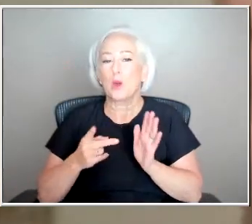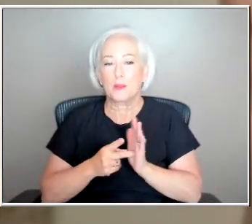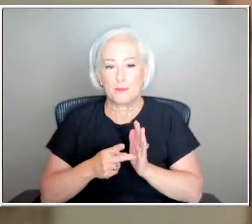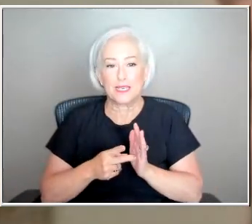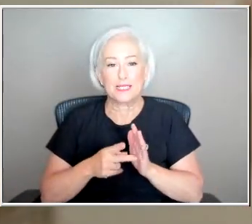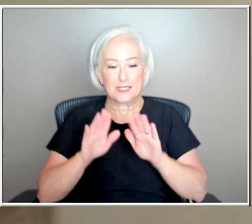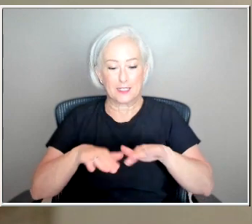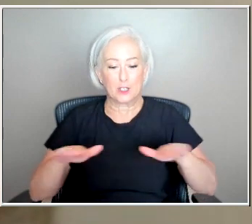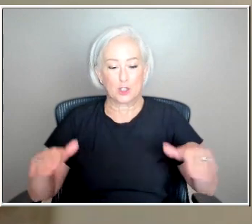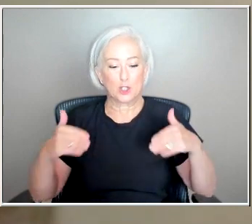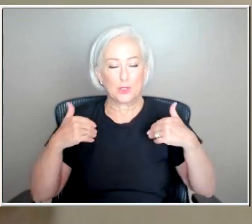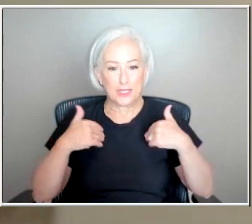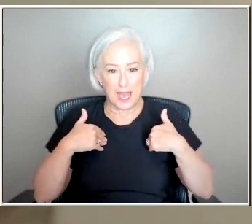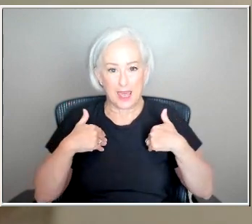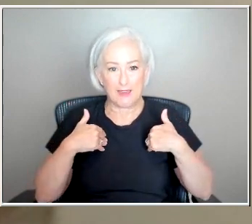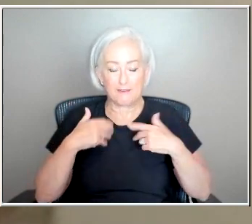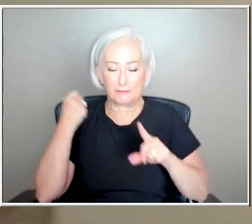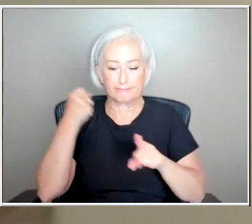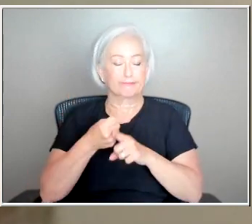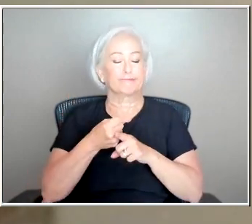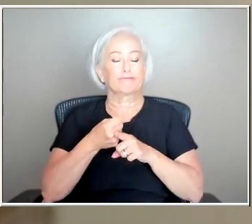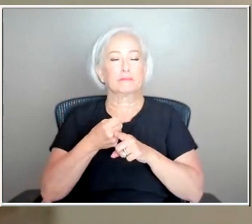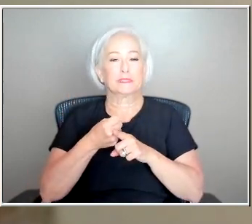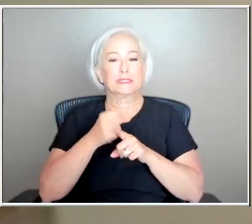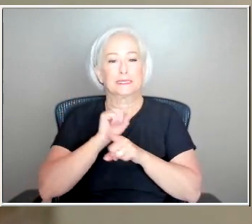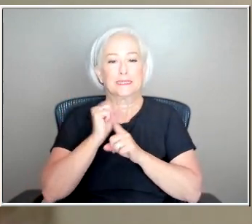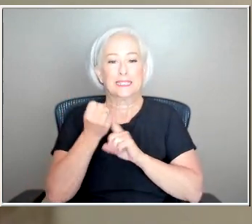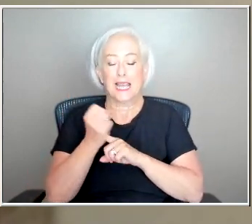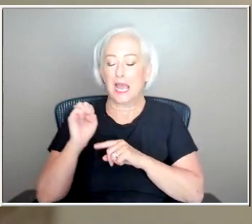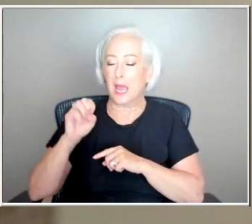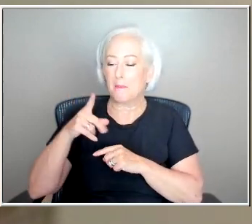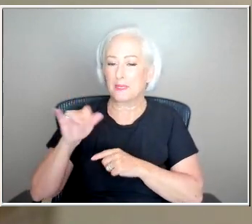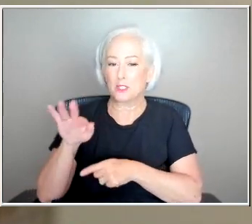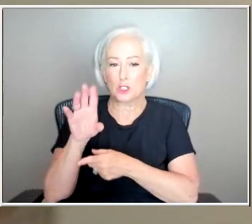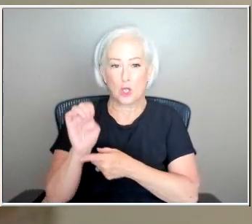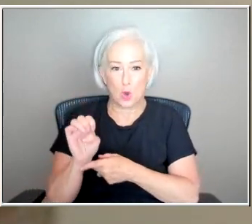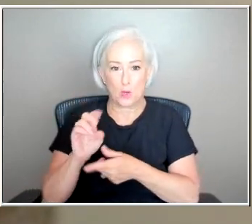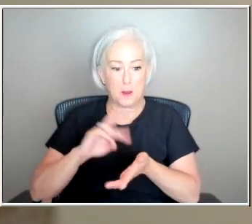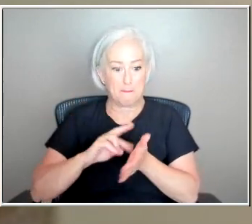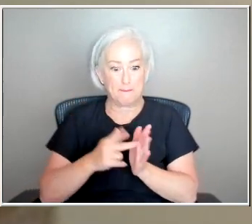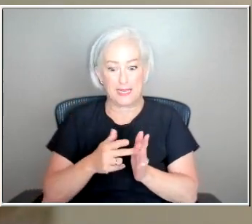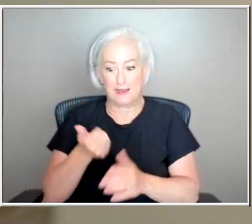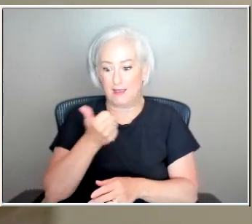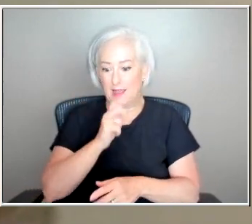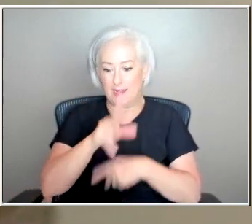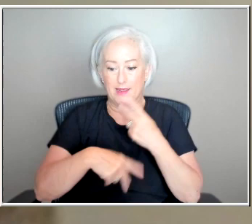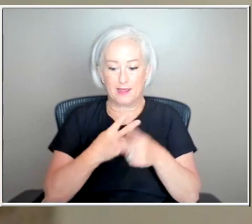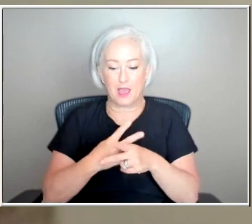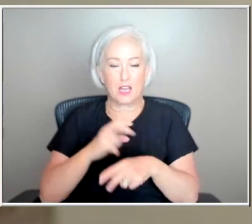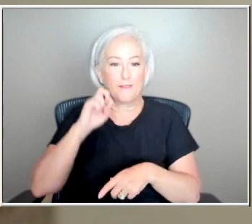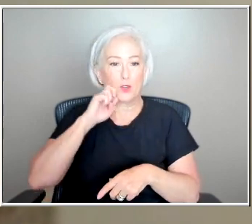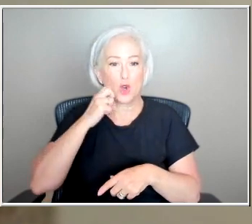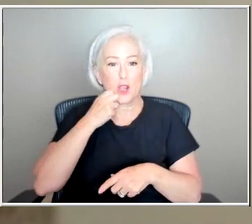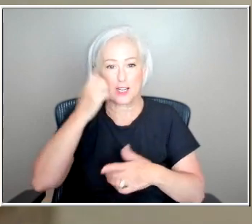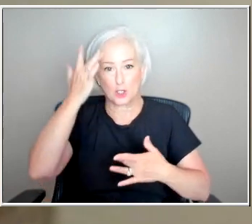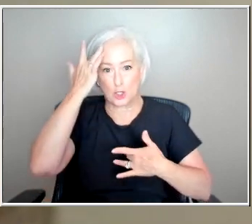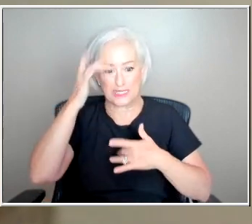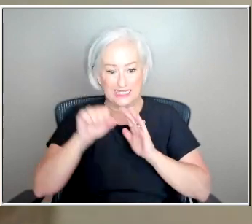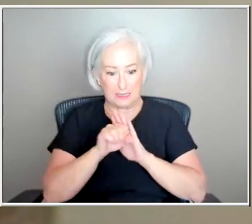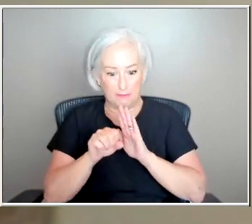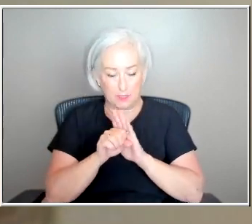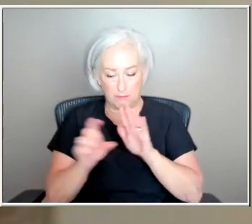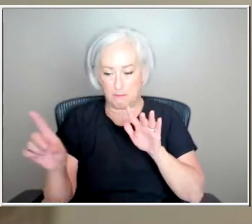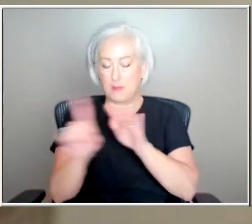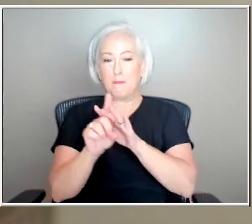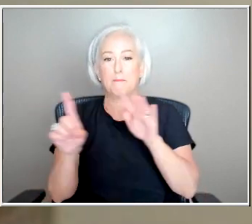call episodes. And the episodes consist of just about any neurological symptom you could have. Primarily, it's